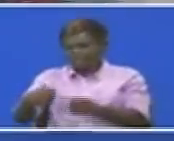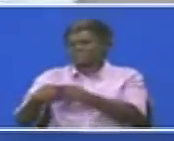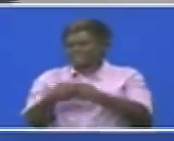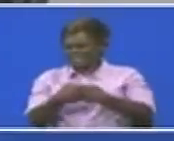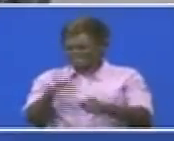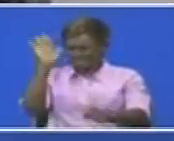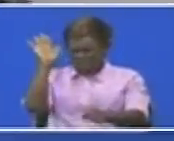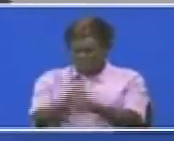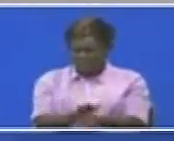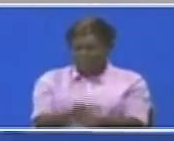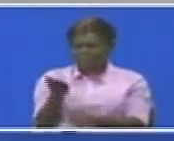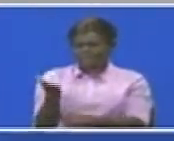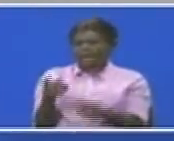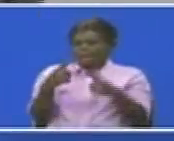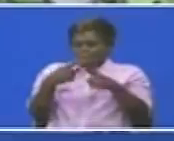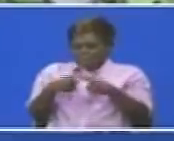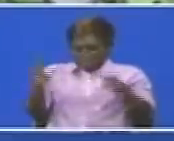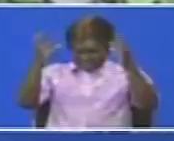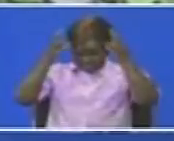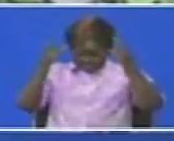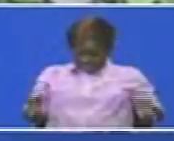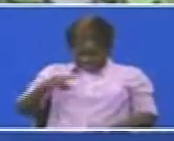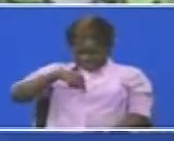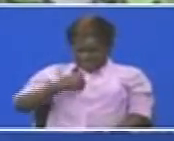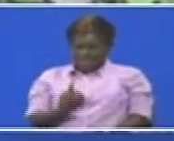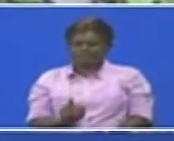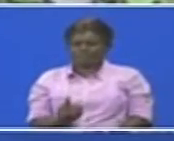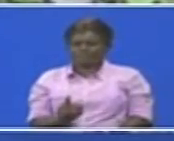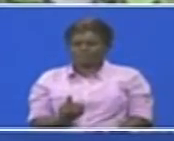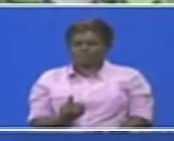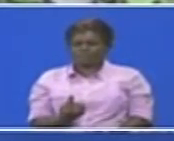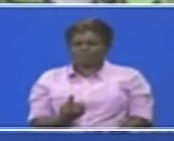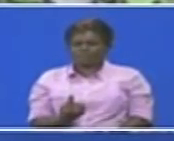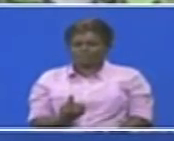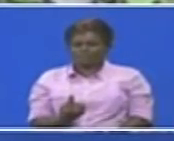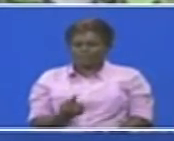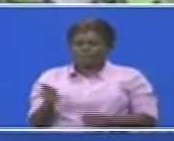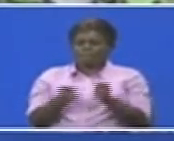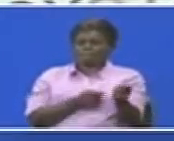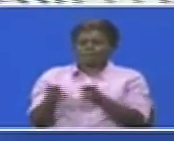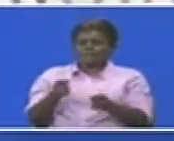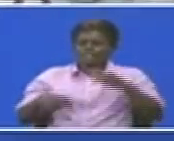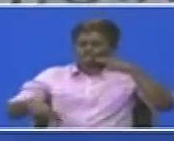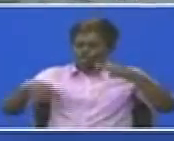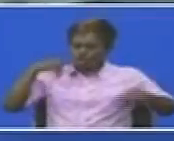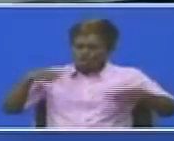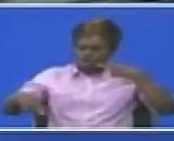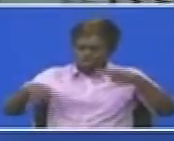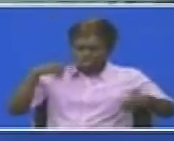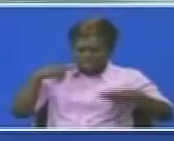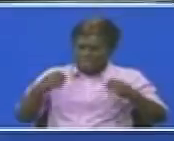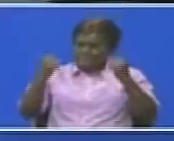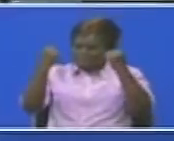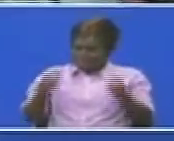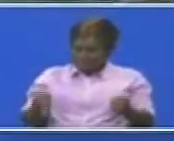challenges, but I made a decision to manage the hotel. It was a tough decision,